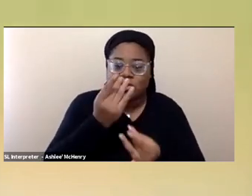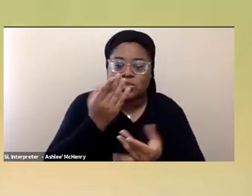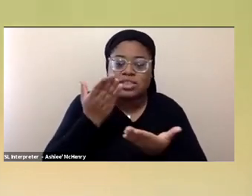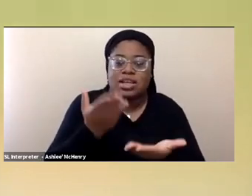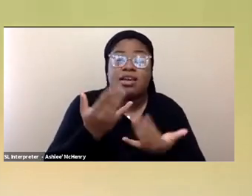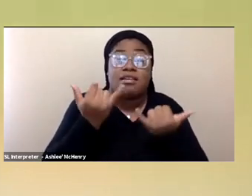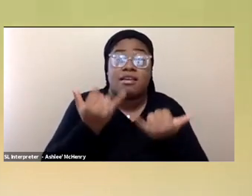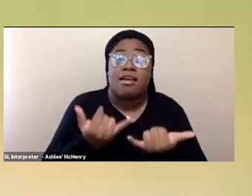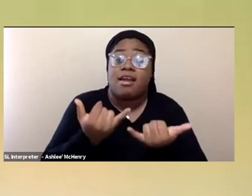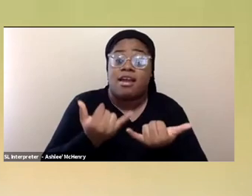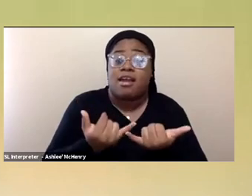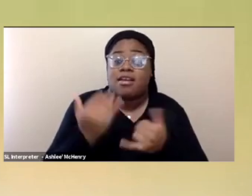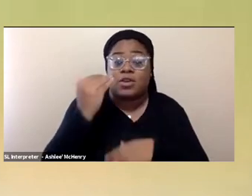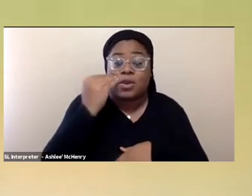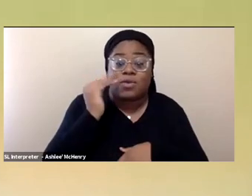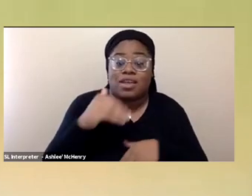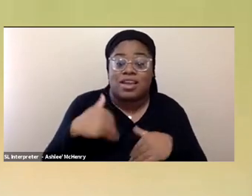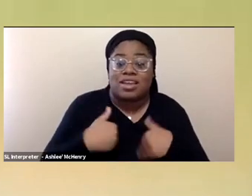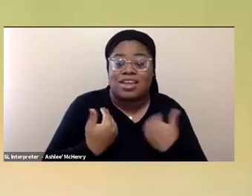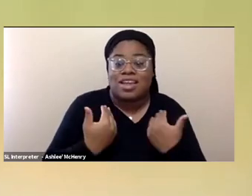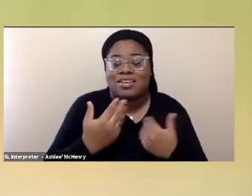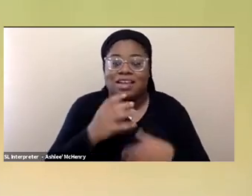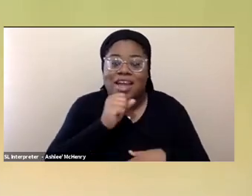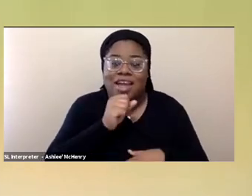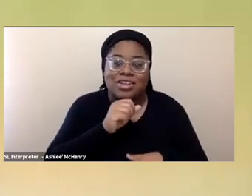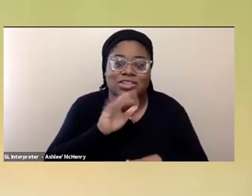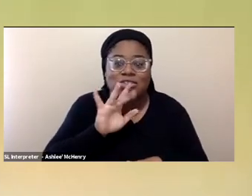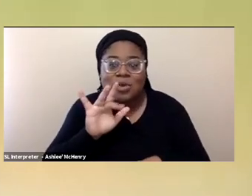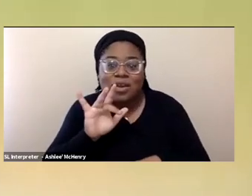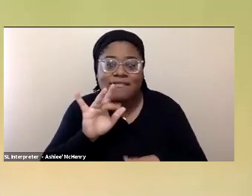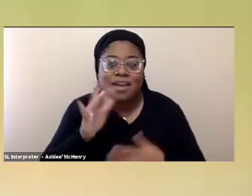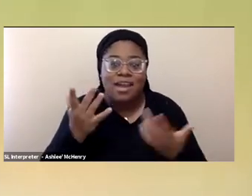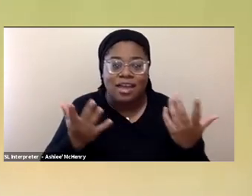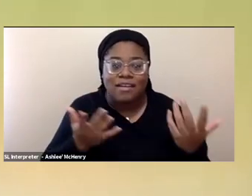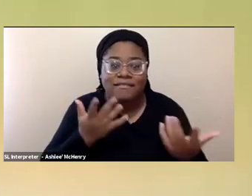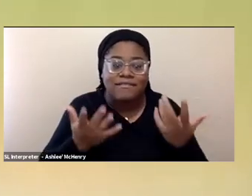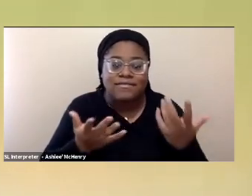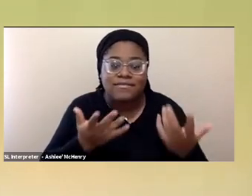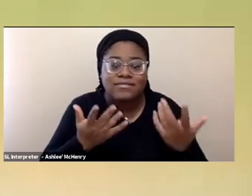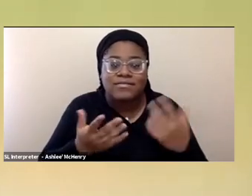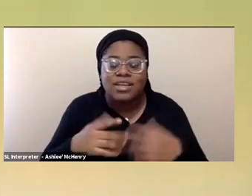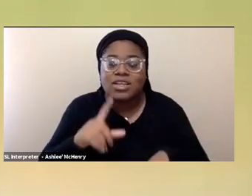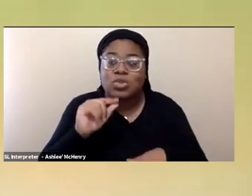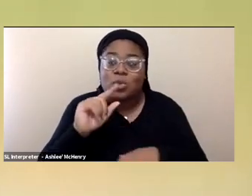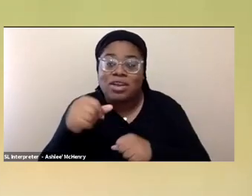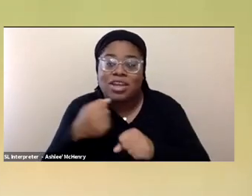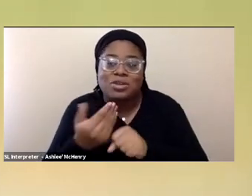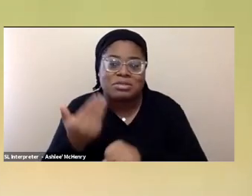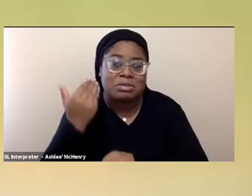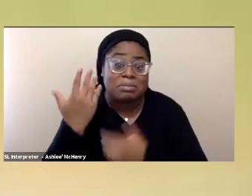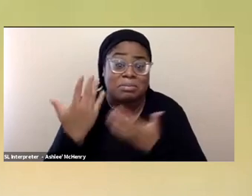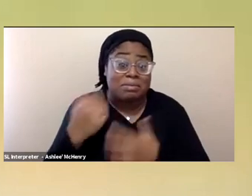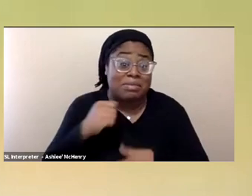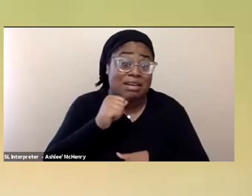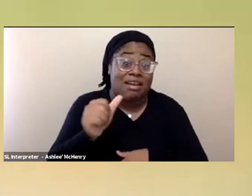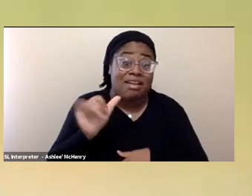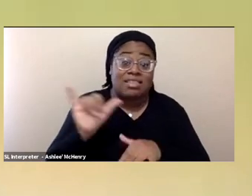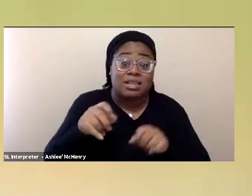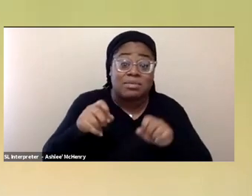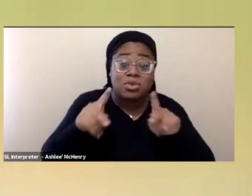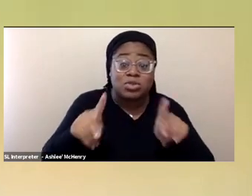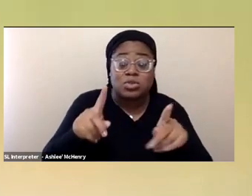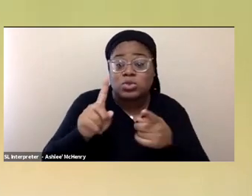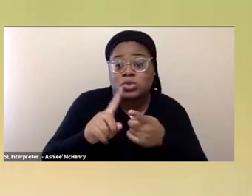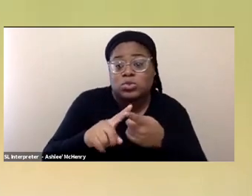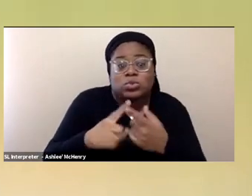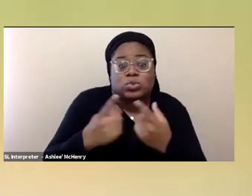I know that at a young age, 20 years ago, I probably wouldn't have been able to be the lead actress and direct and write on a series that's,